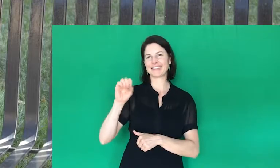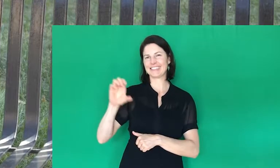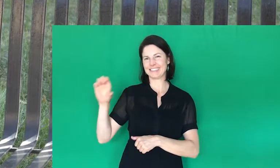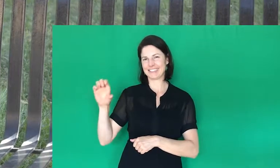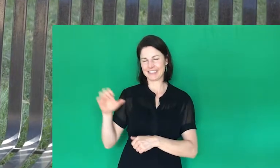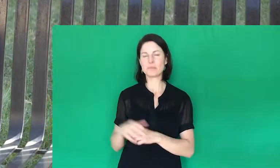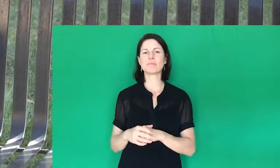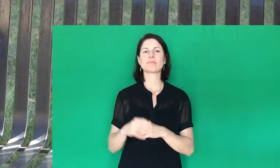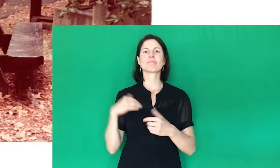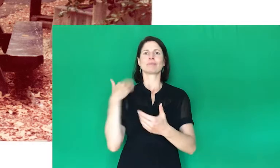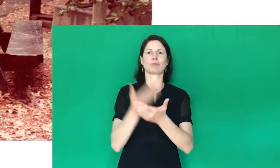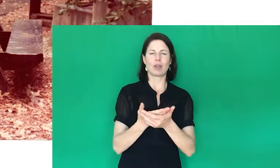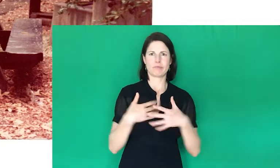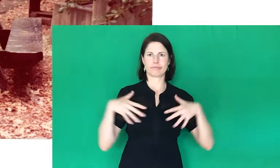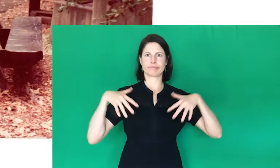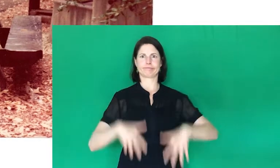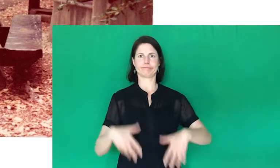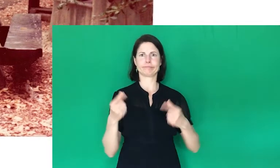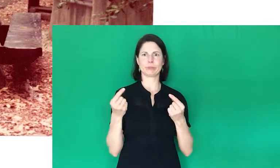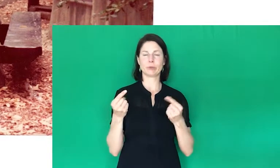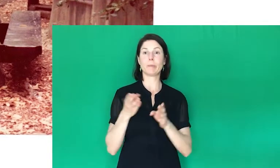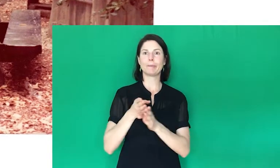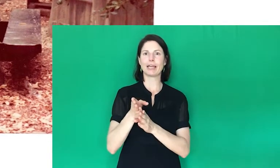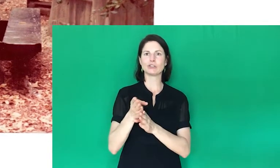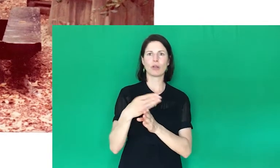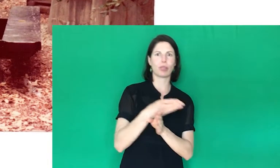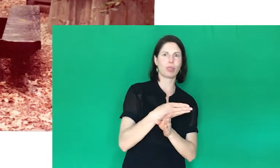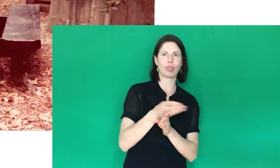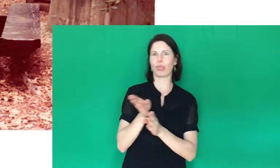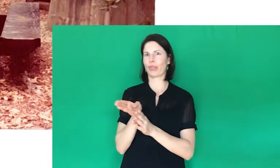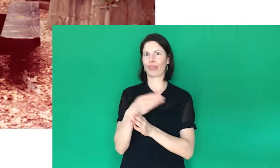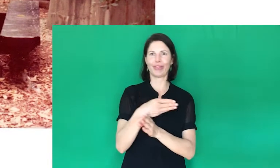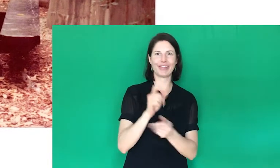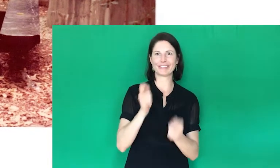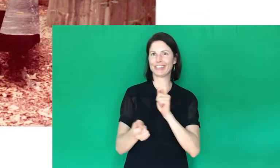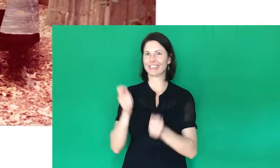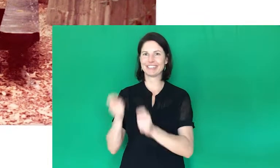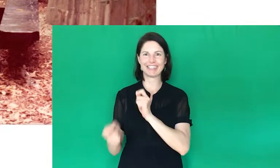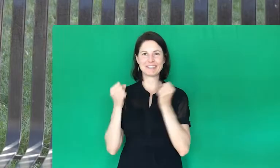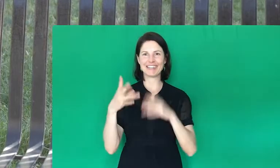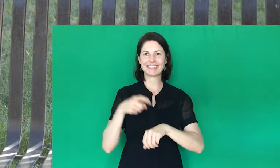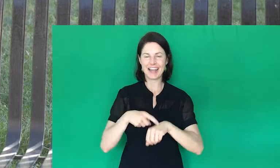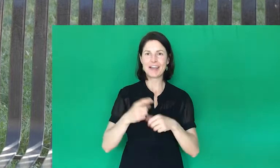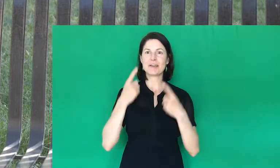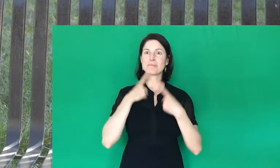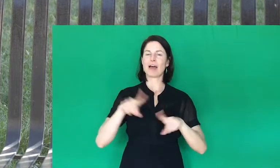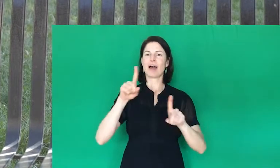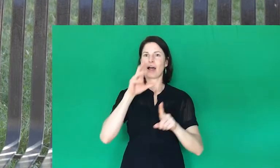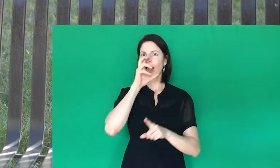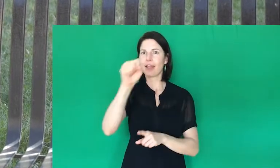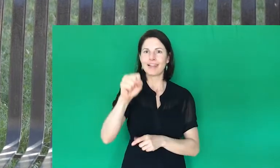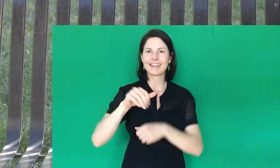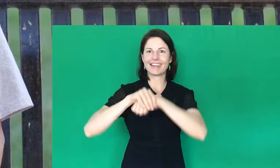here. I didn't know what I wanted to do, so I changed my major several times and finally decided